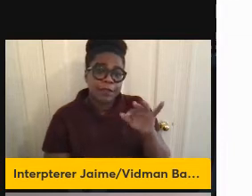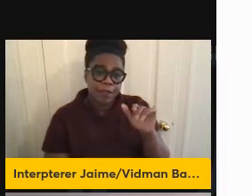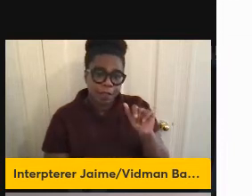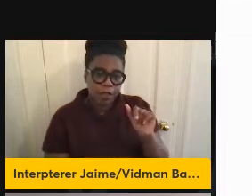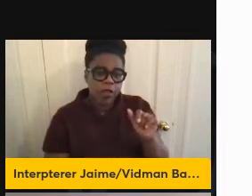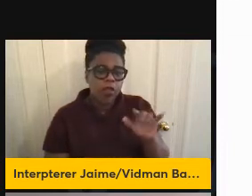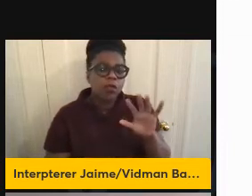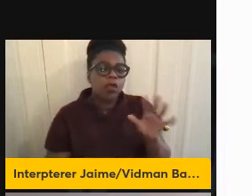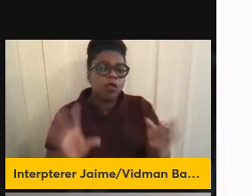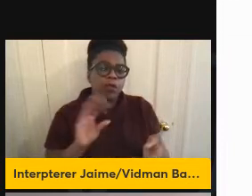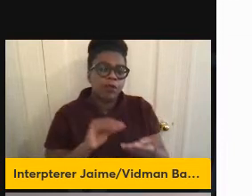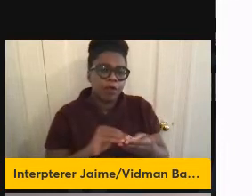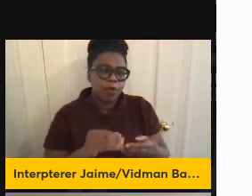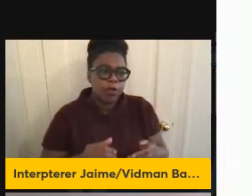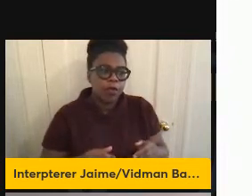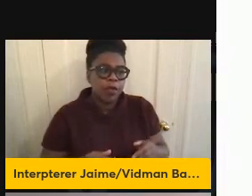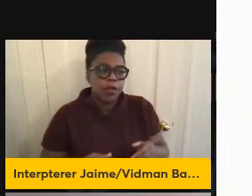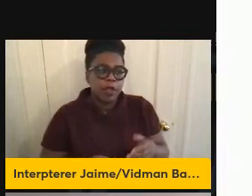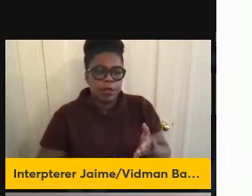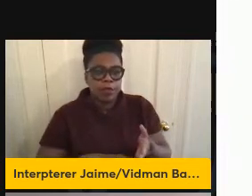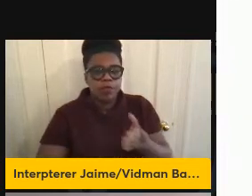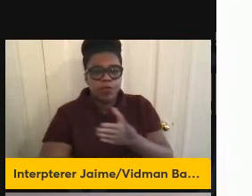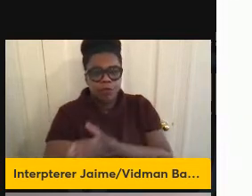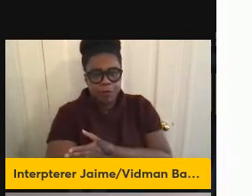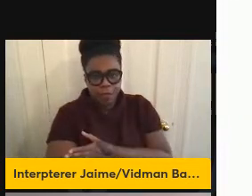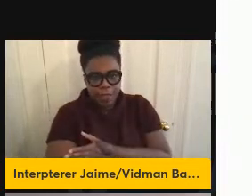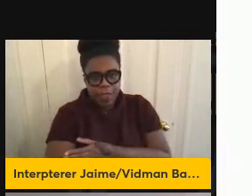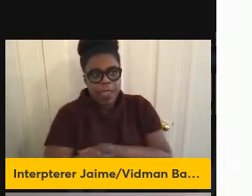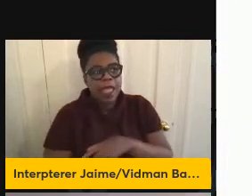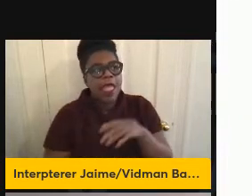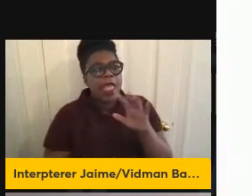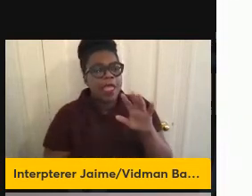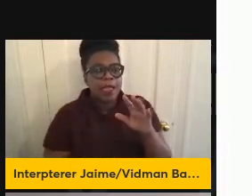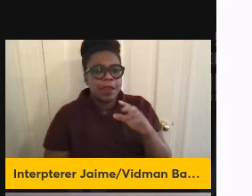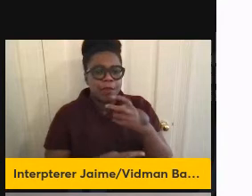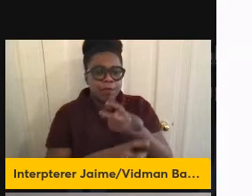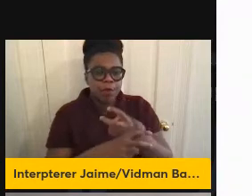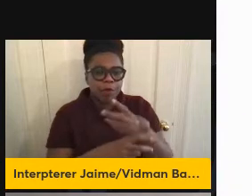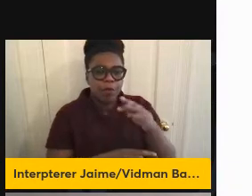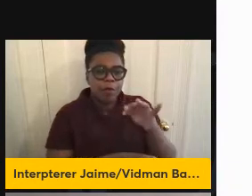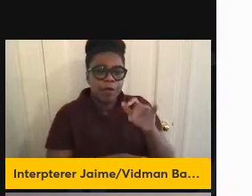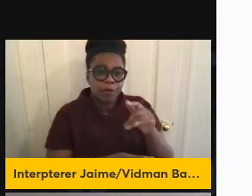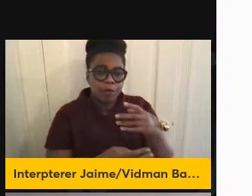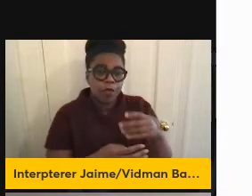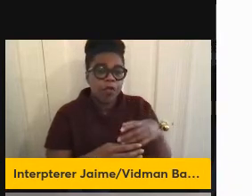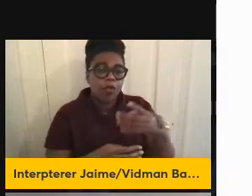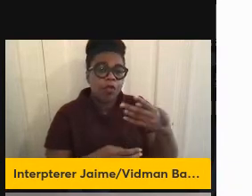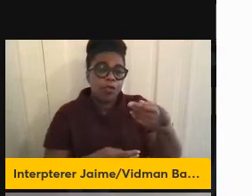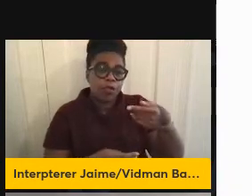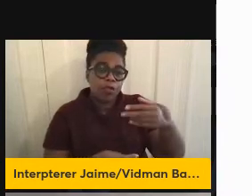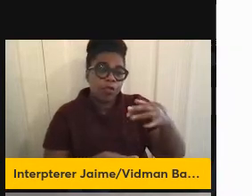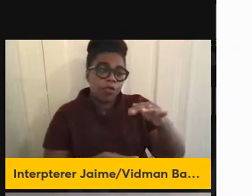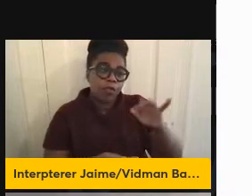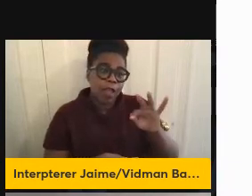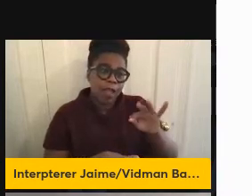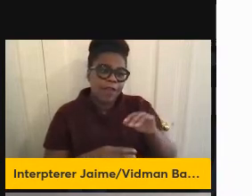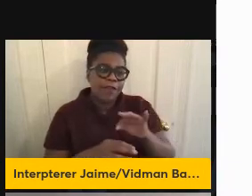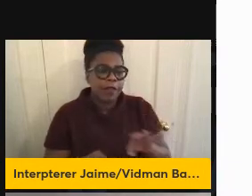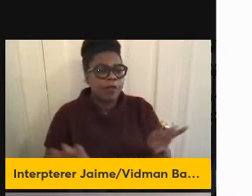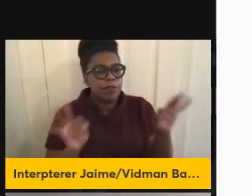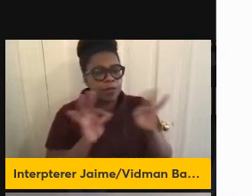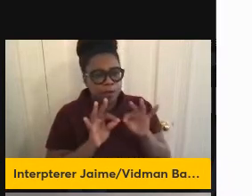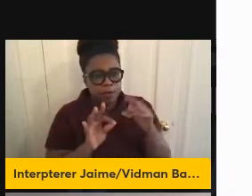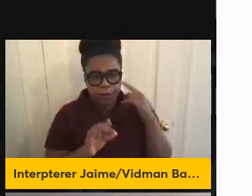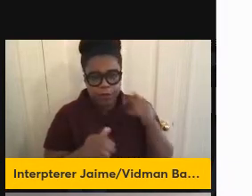the overall survival, and bone marrow engraftment is necessary to ASC survival. In order to look at